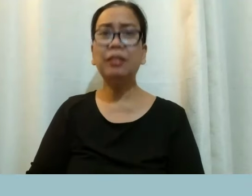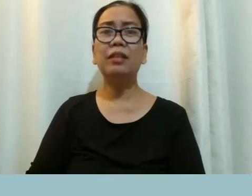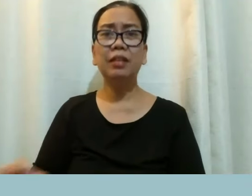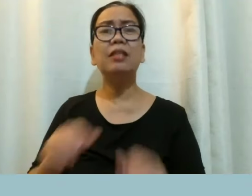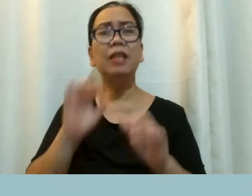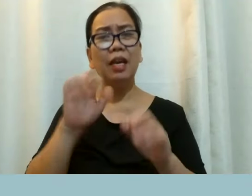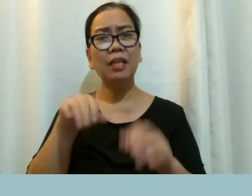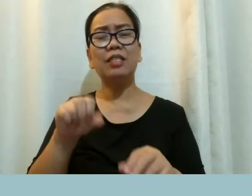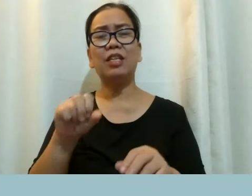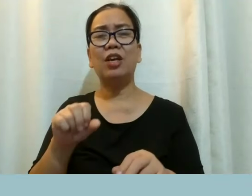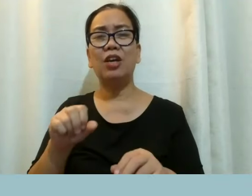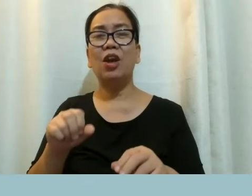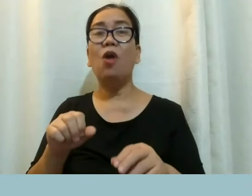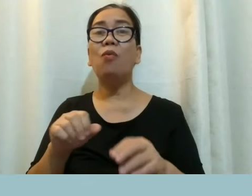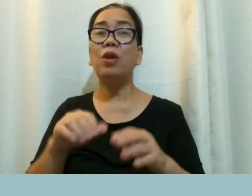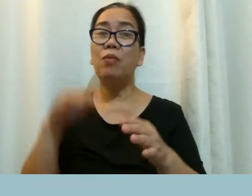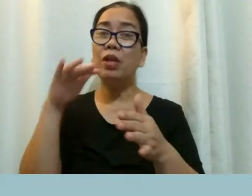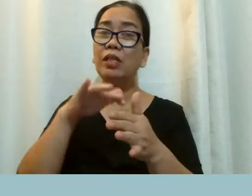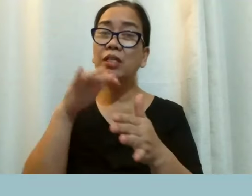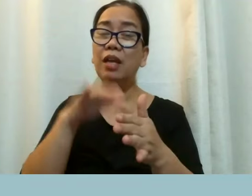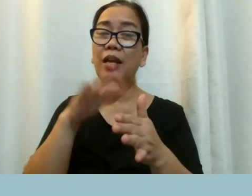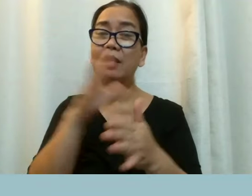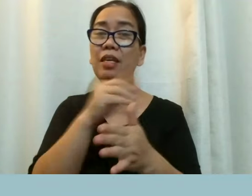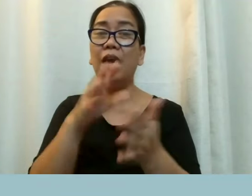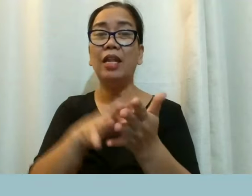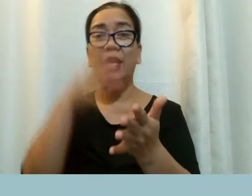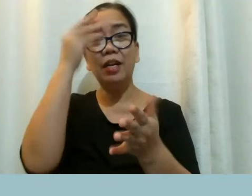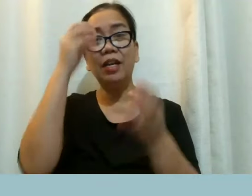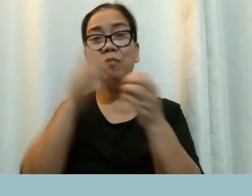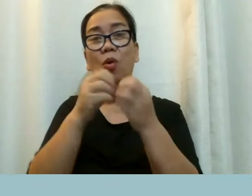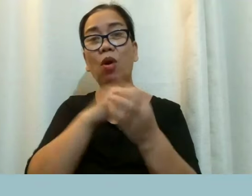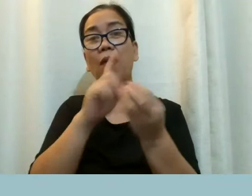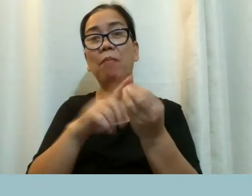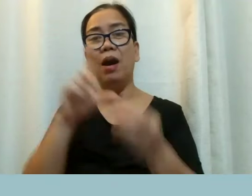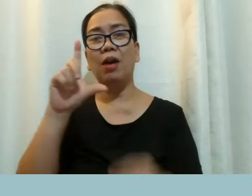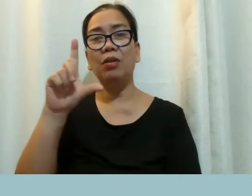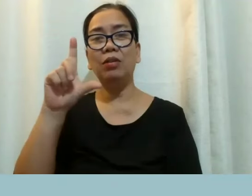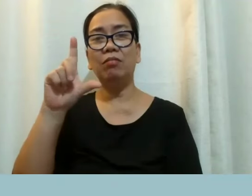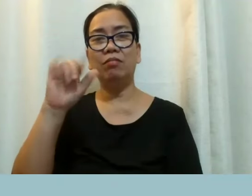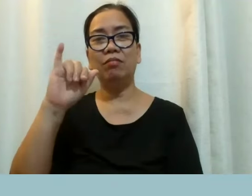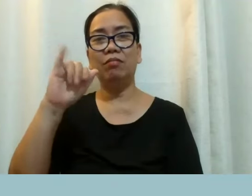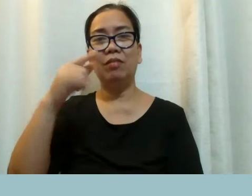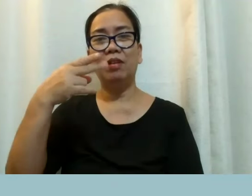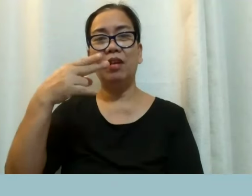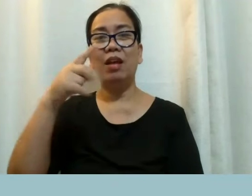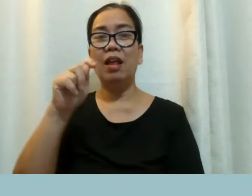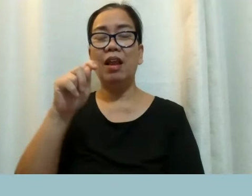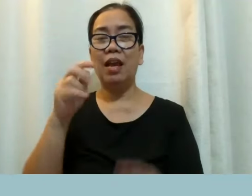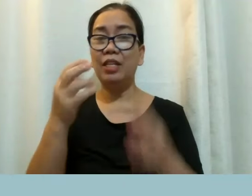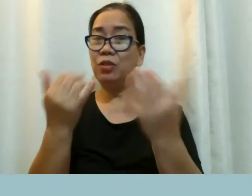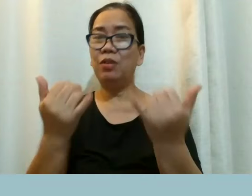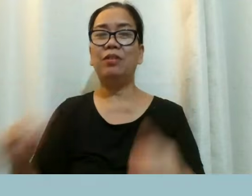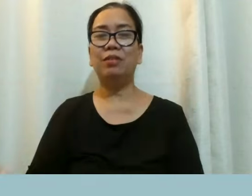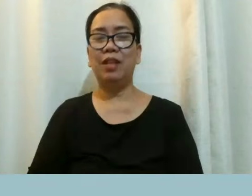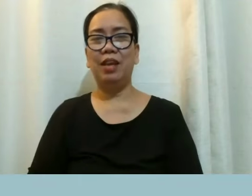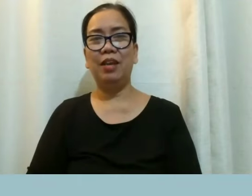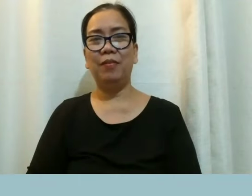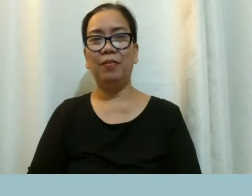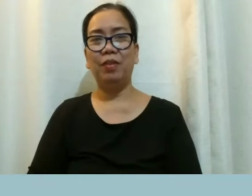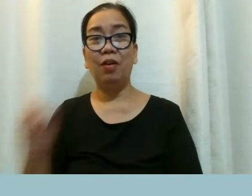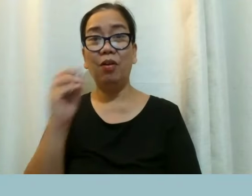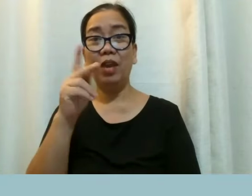and yes, we will study and learn more about light